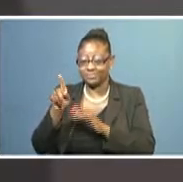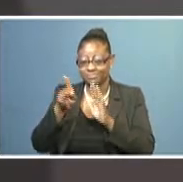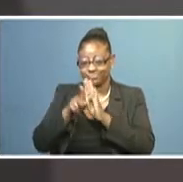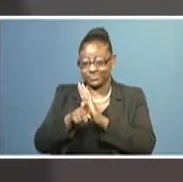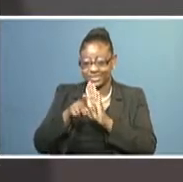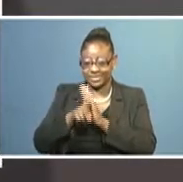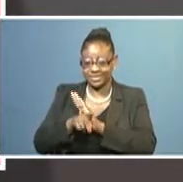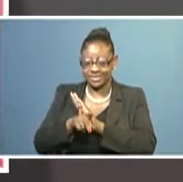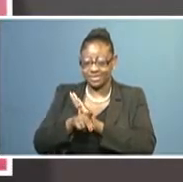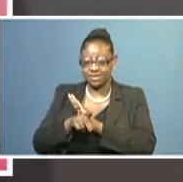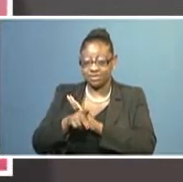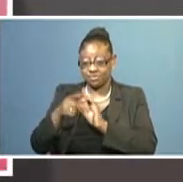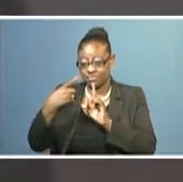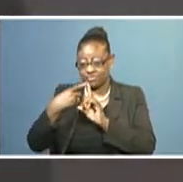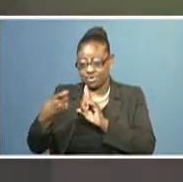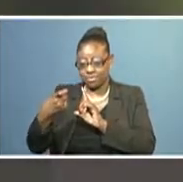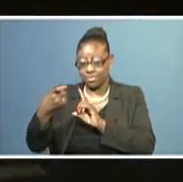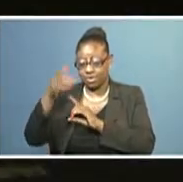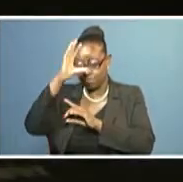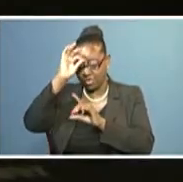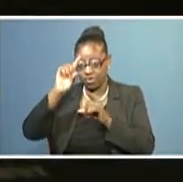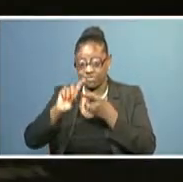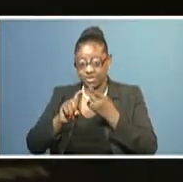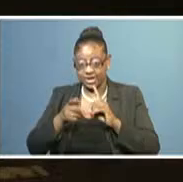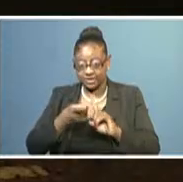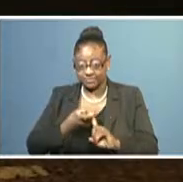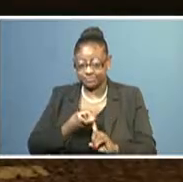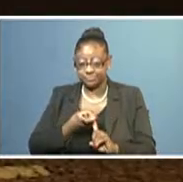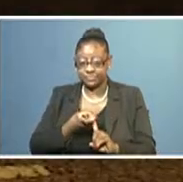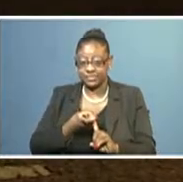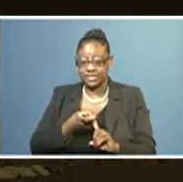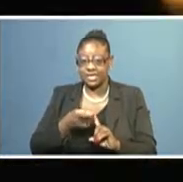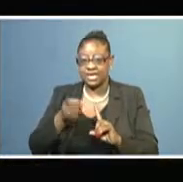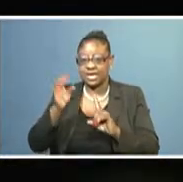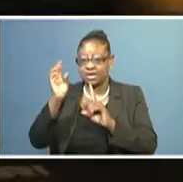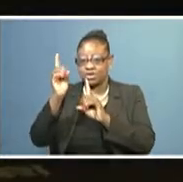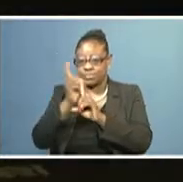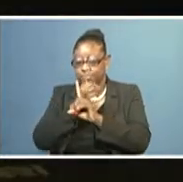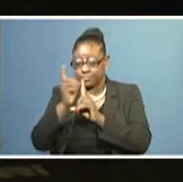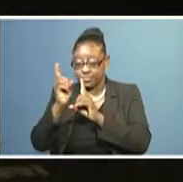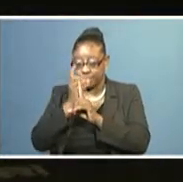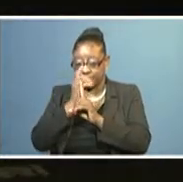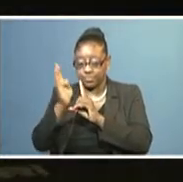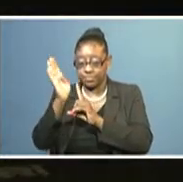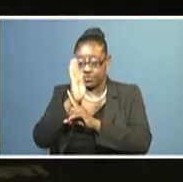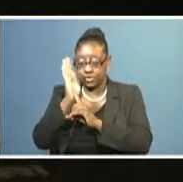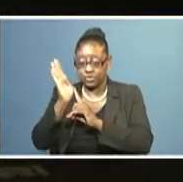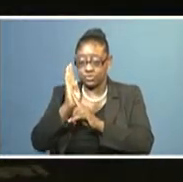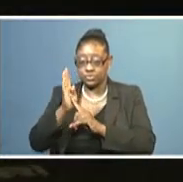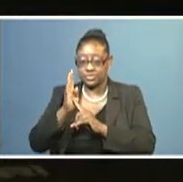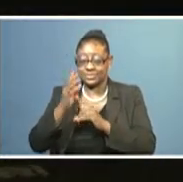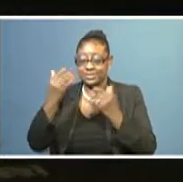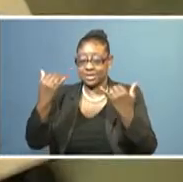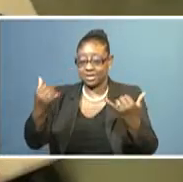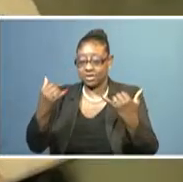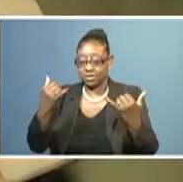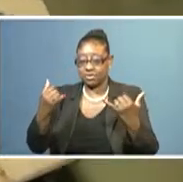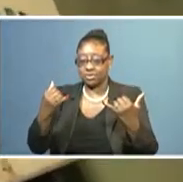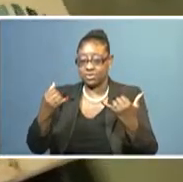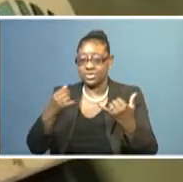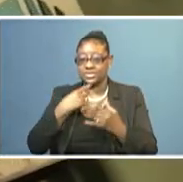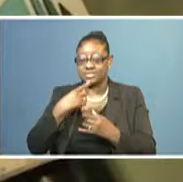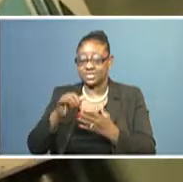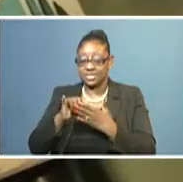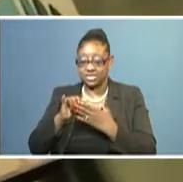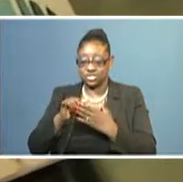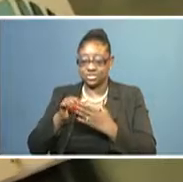killed at the hands of a boyfriend, alleged domestic abuse victim Carissa Culmer took her life. Sometime